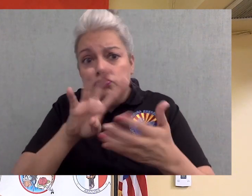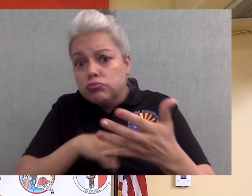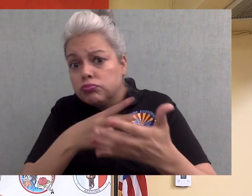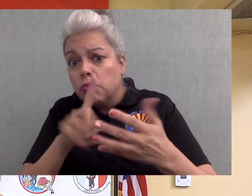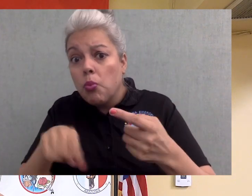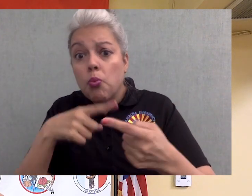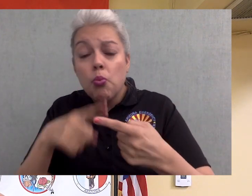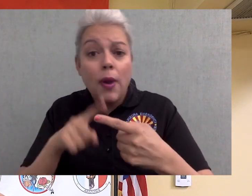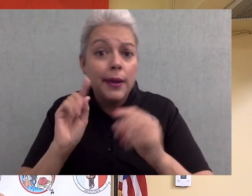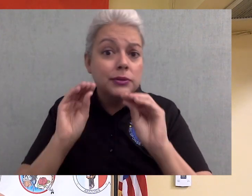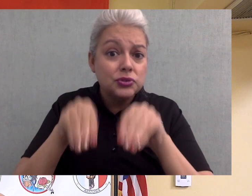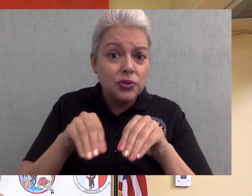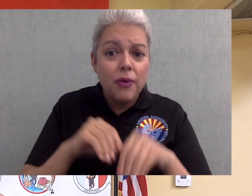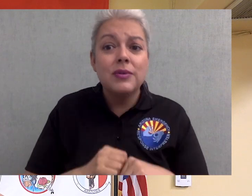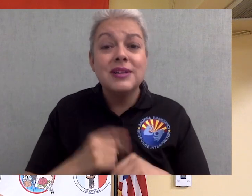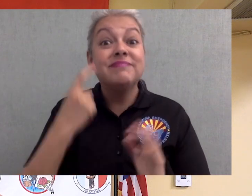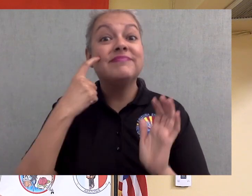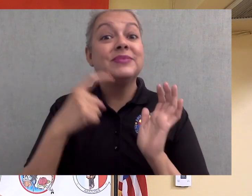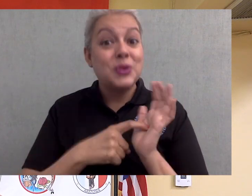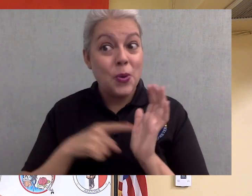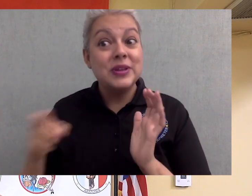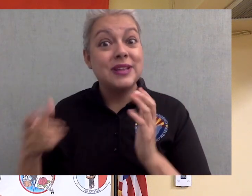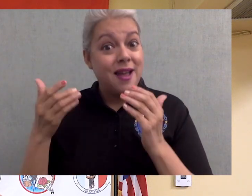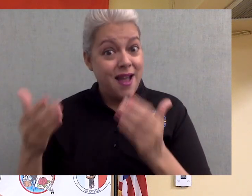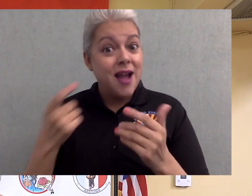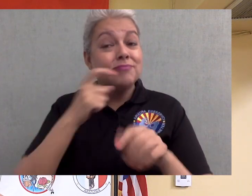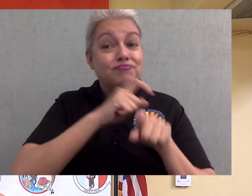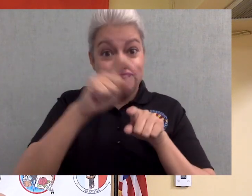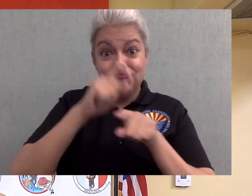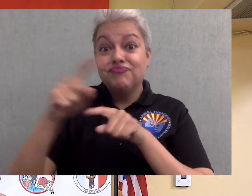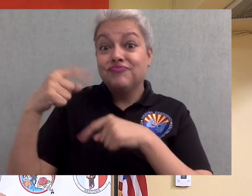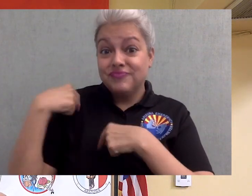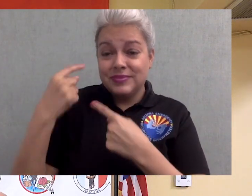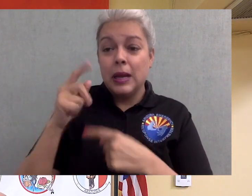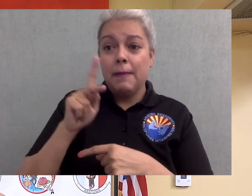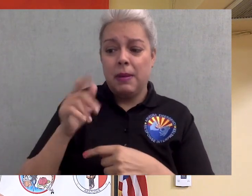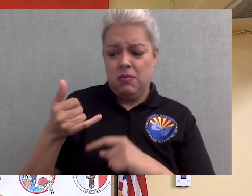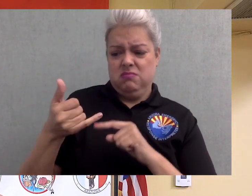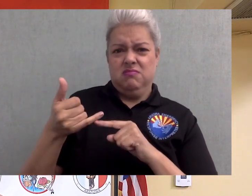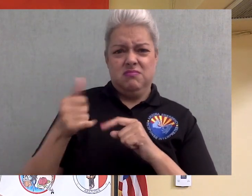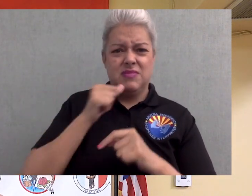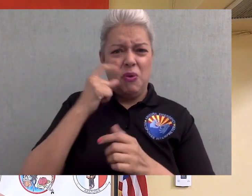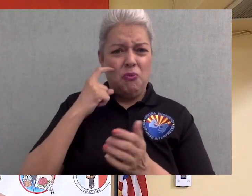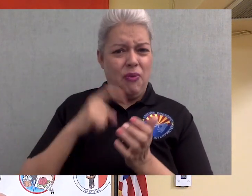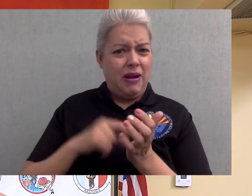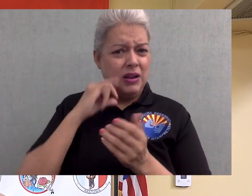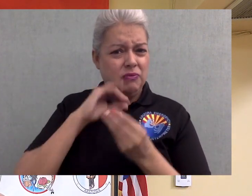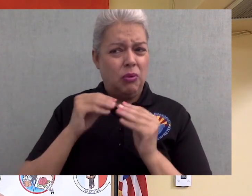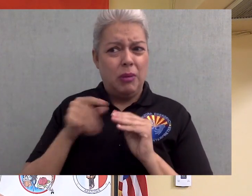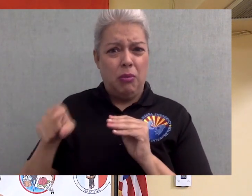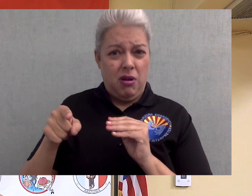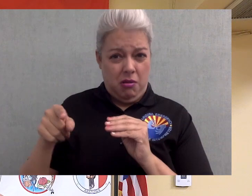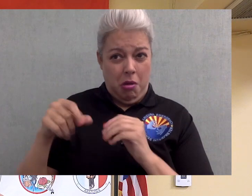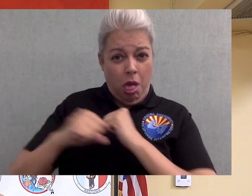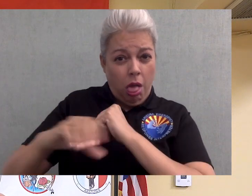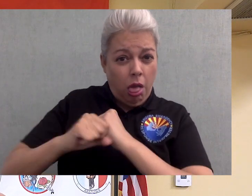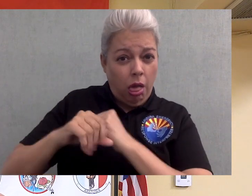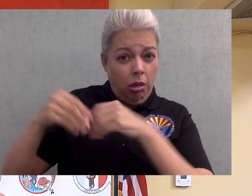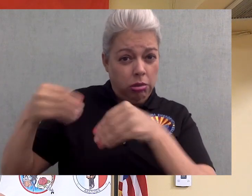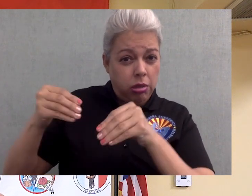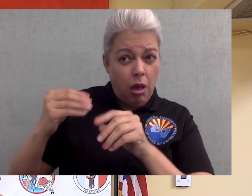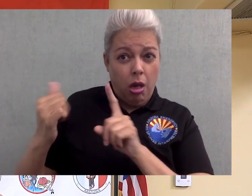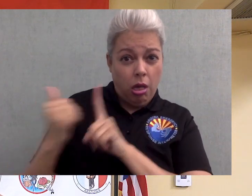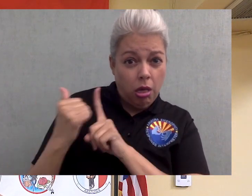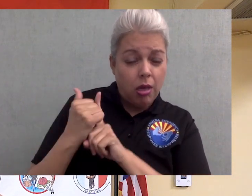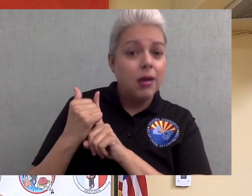they've been finding is that they've been calling and people believe that they're telemarketers. And that's understandable because we've been getting a